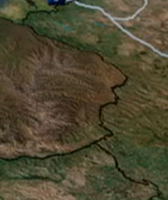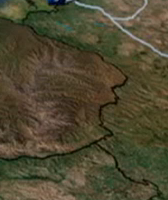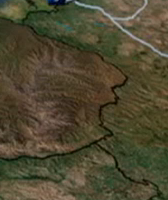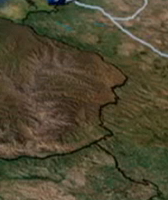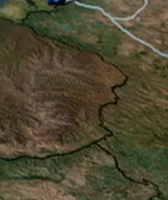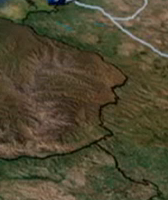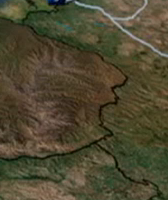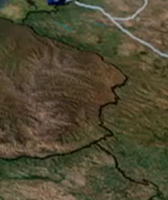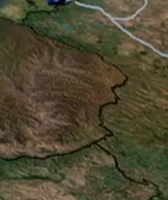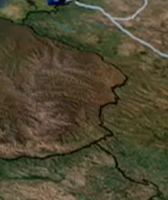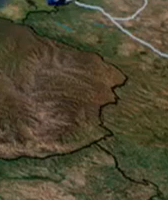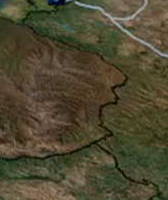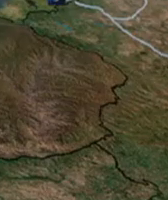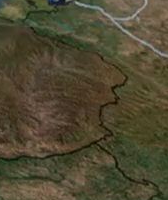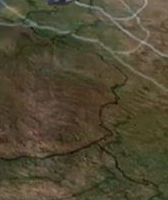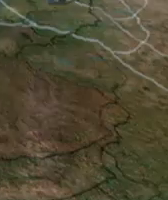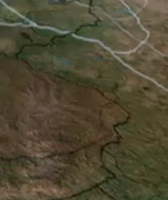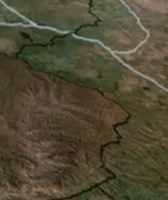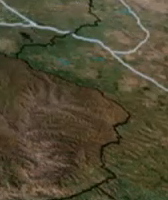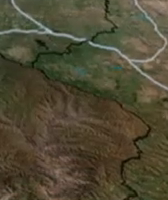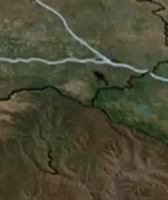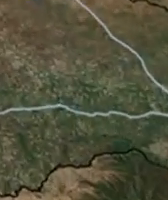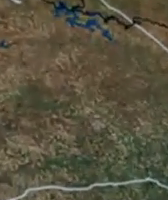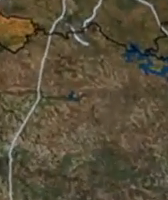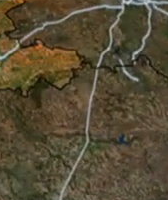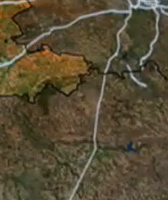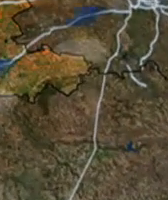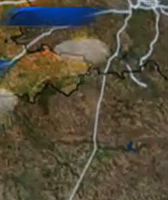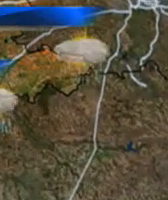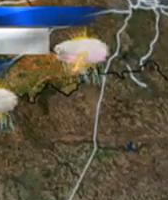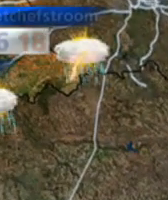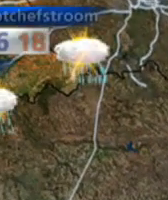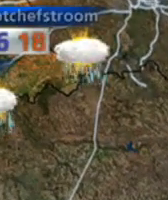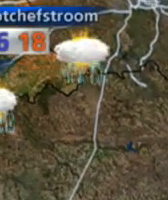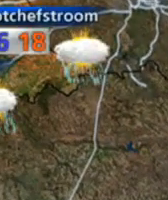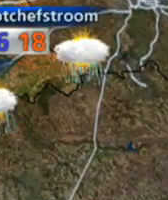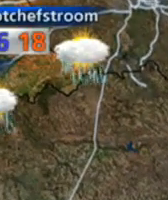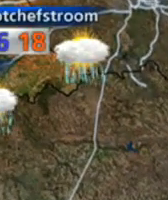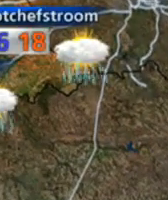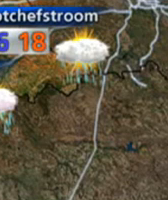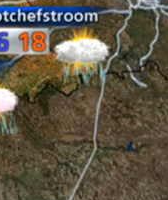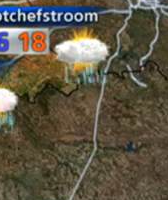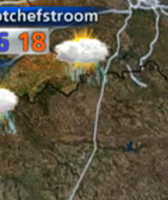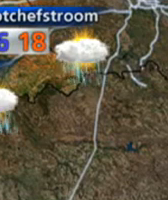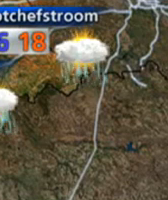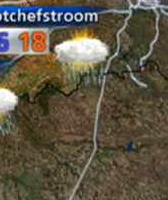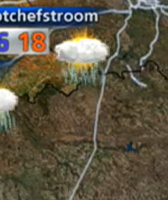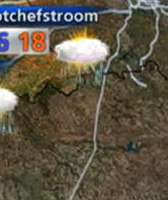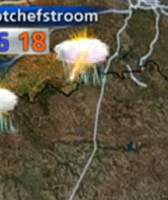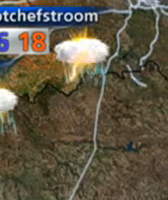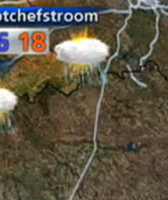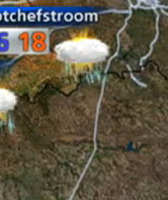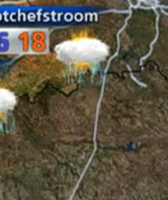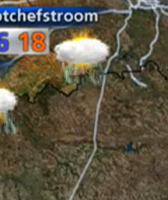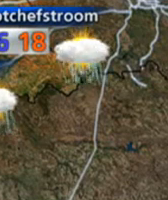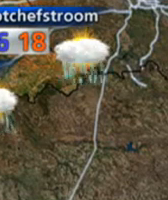le fela go a go di le 15 mo Thapameng mme re lebella province ya Bokone Bophirima le teng mo provinceng karolong wa province e tla nna le